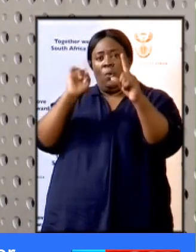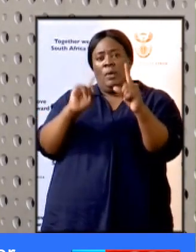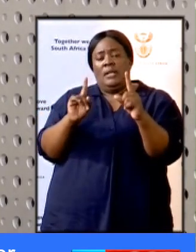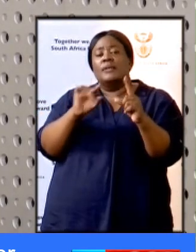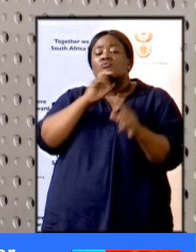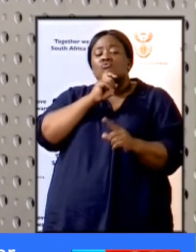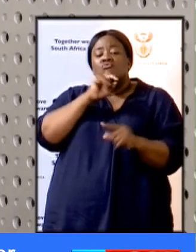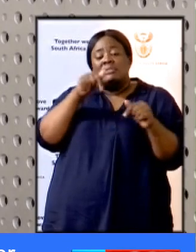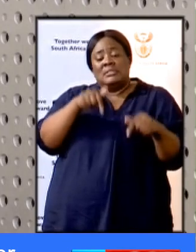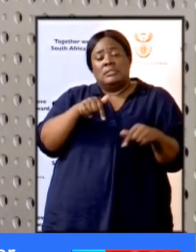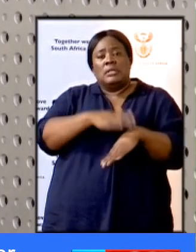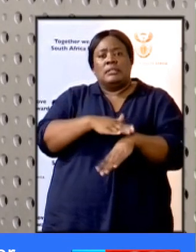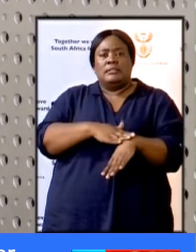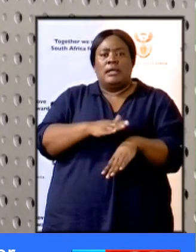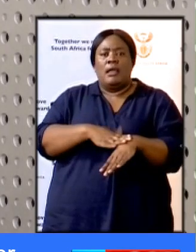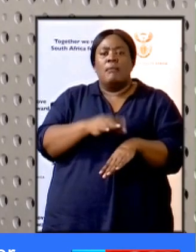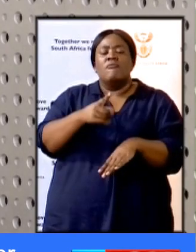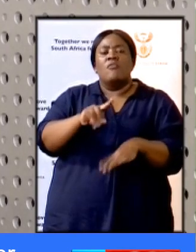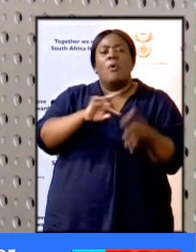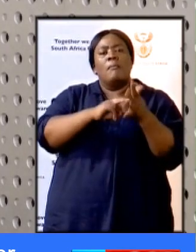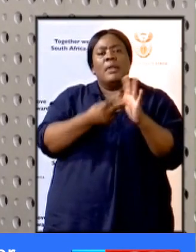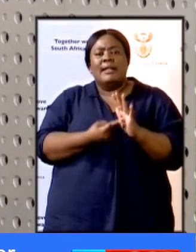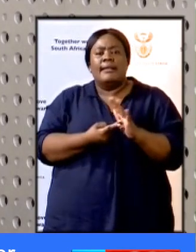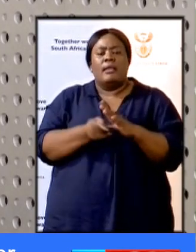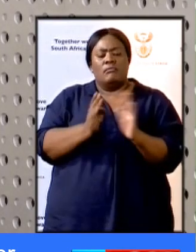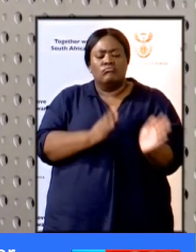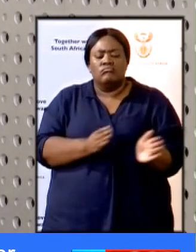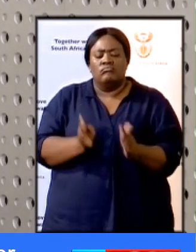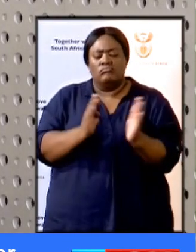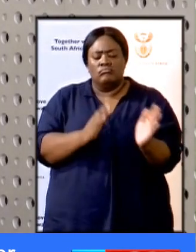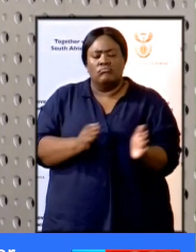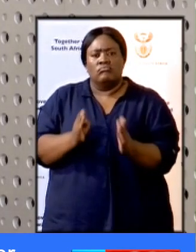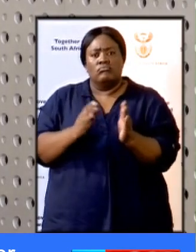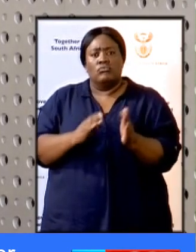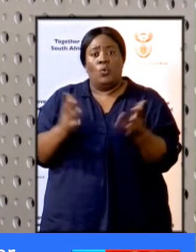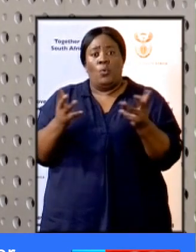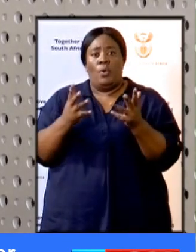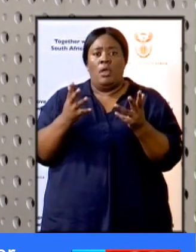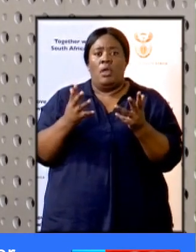this phase for planning and preparation at putting